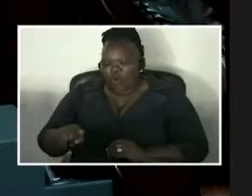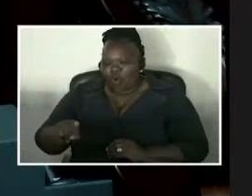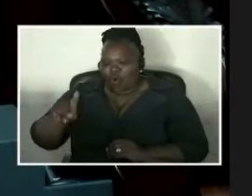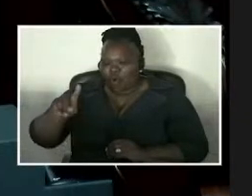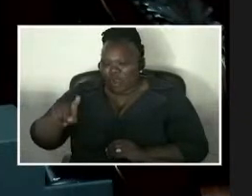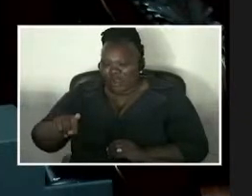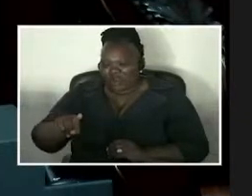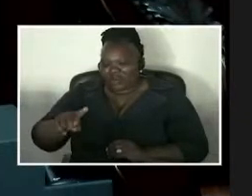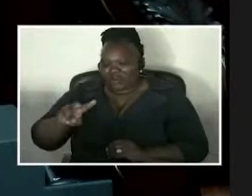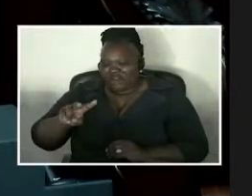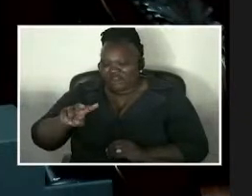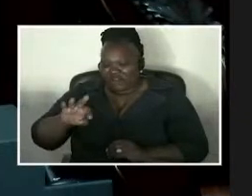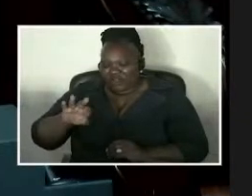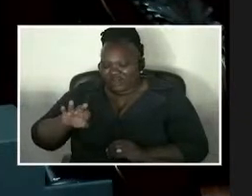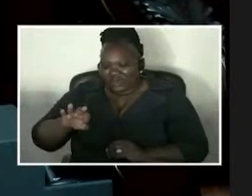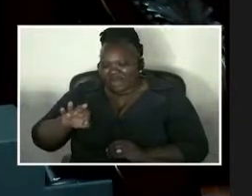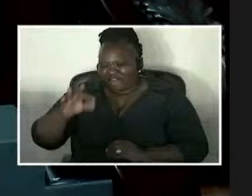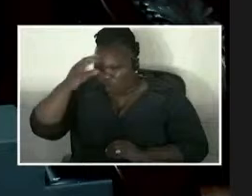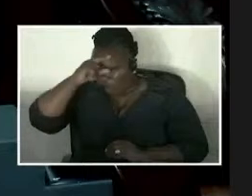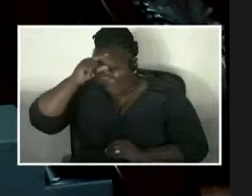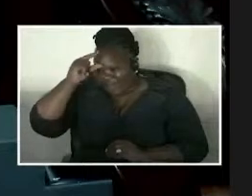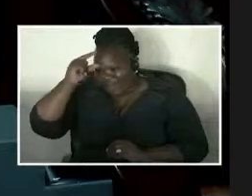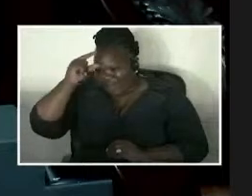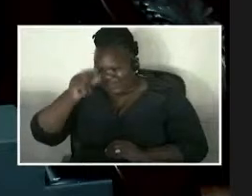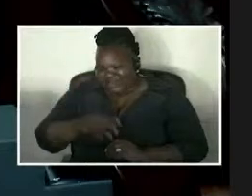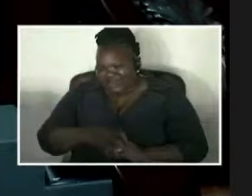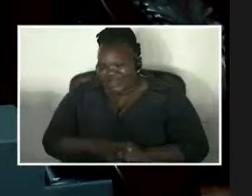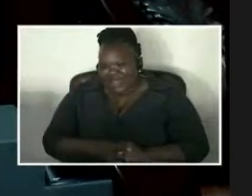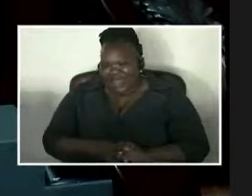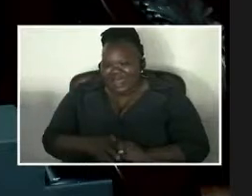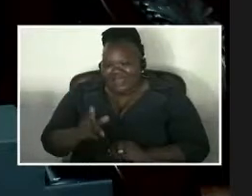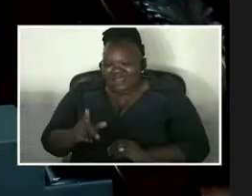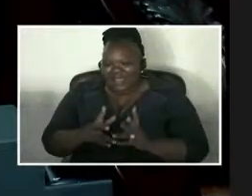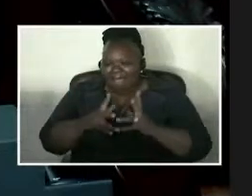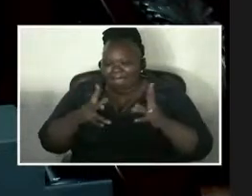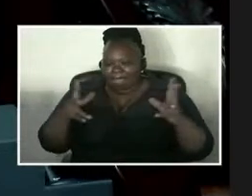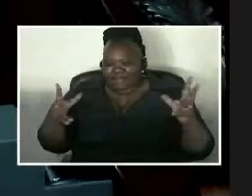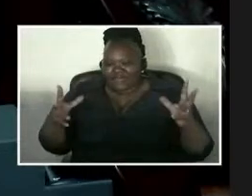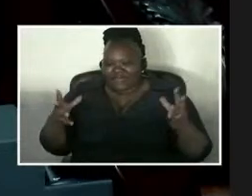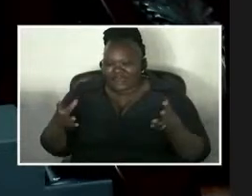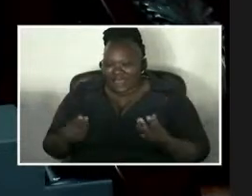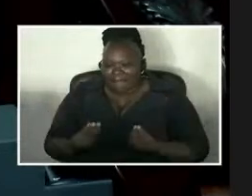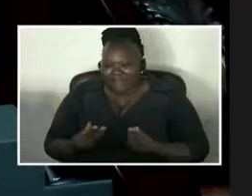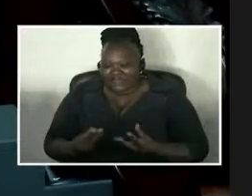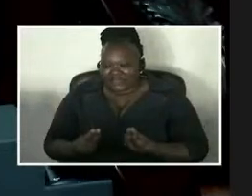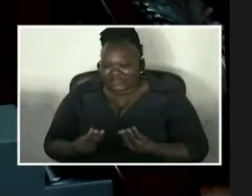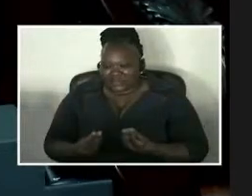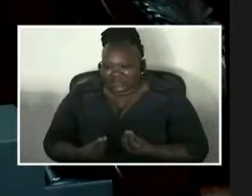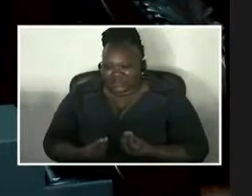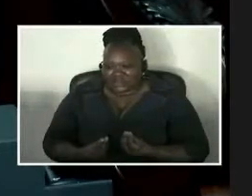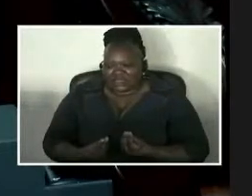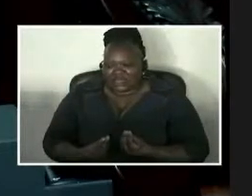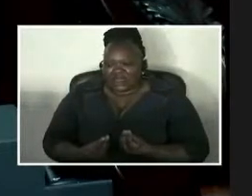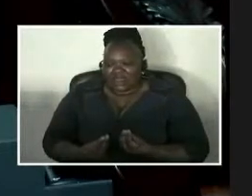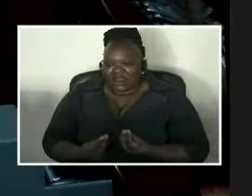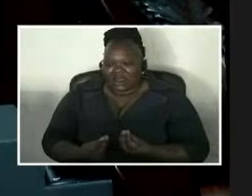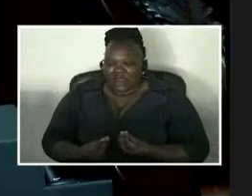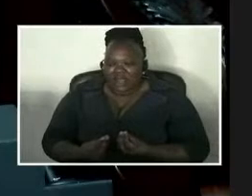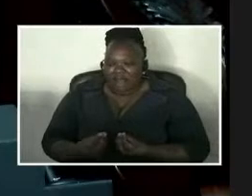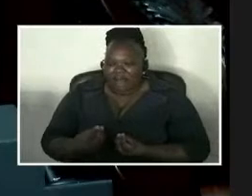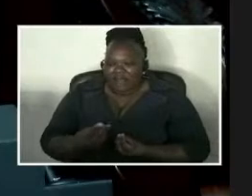vacancies for professional nurses these are massive numbers especially when these are the only two